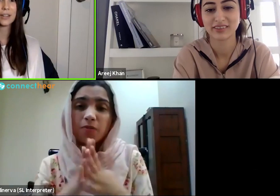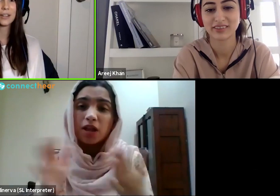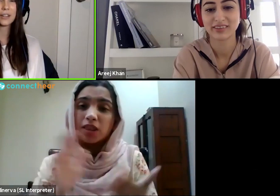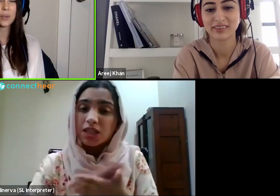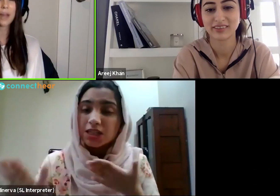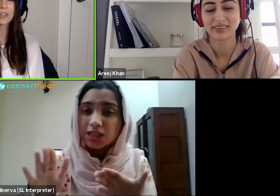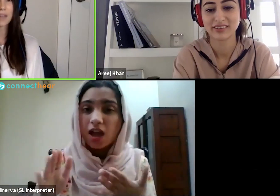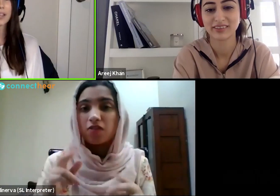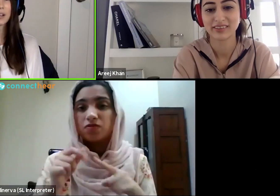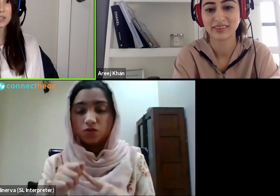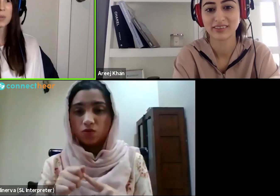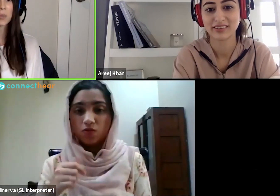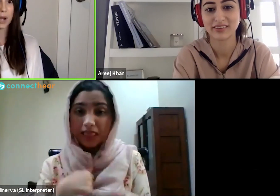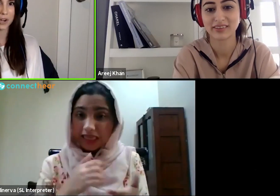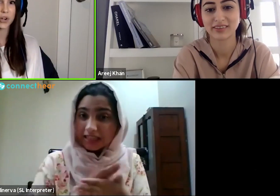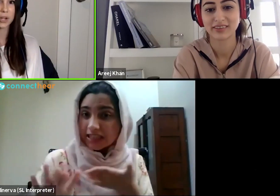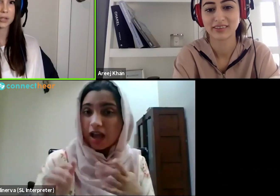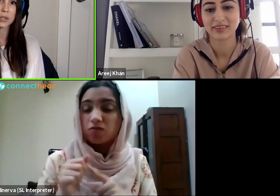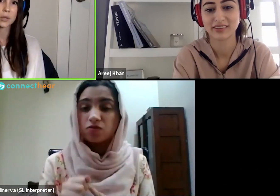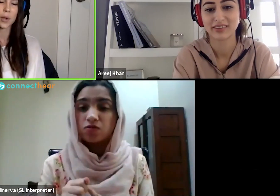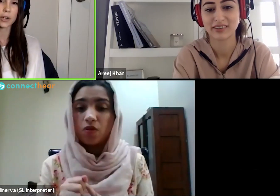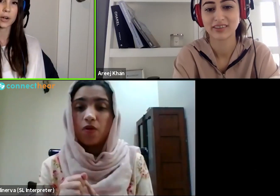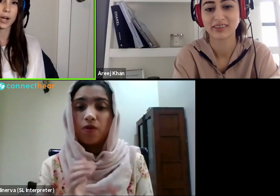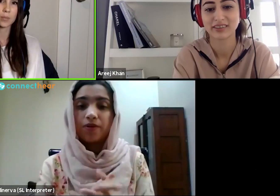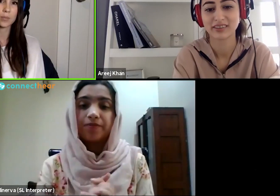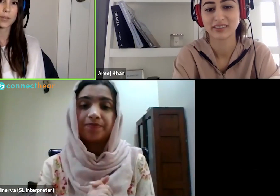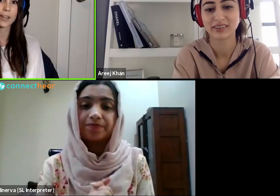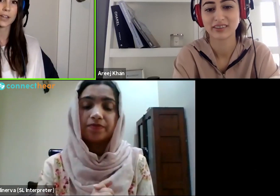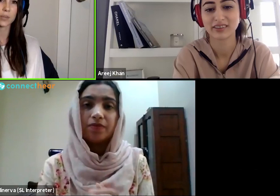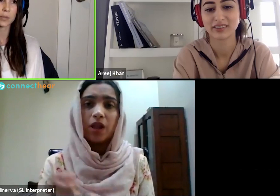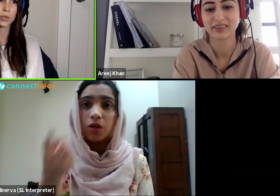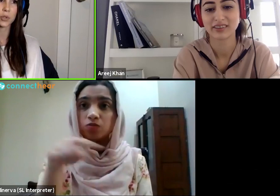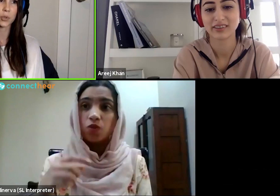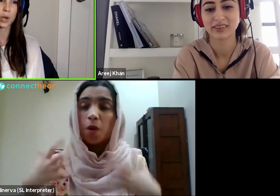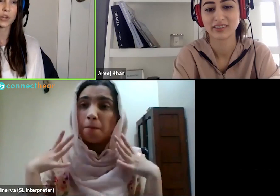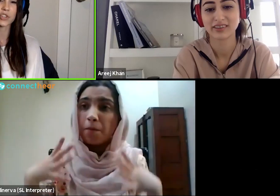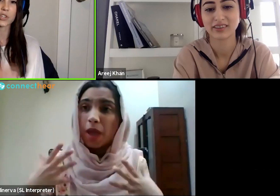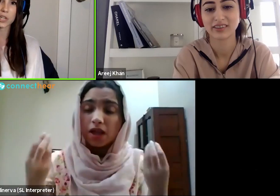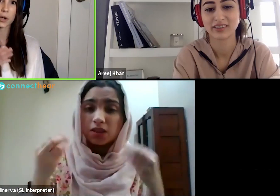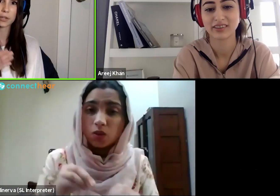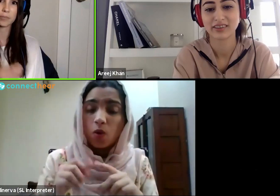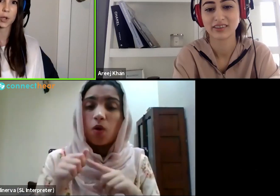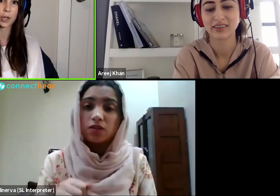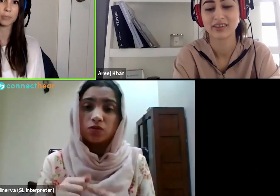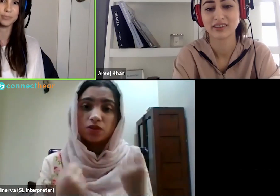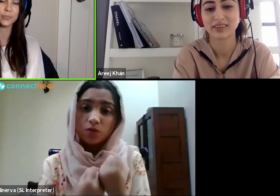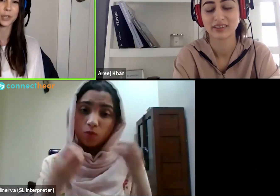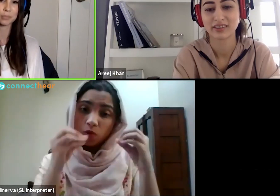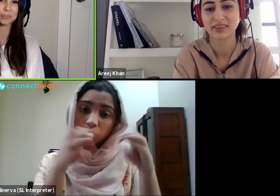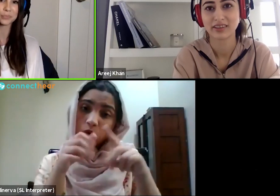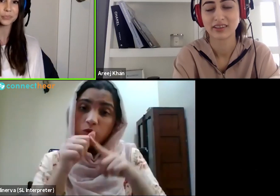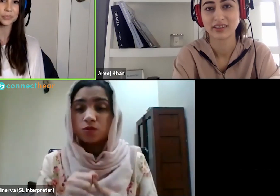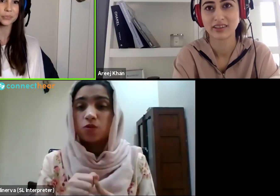find you have to advocate a little bit more extra when you're engaged with people who are just hearing only.